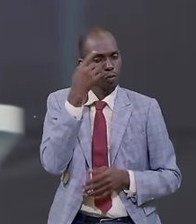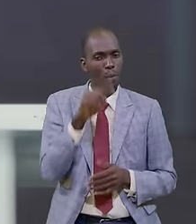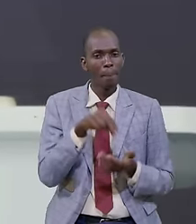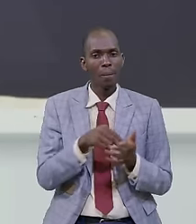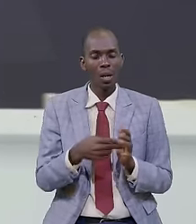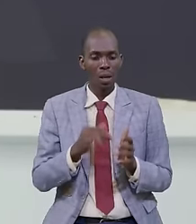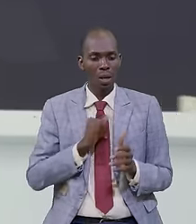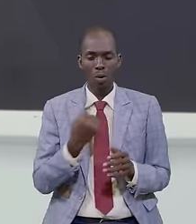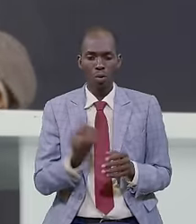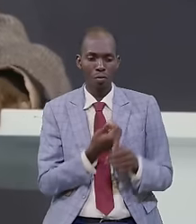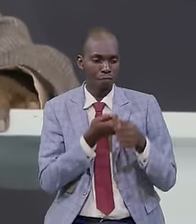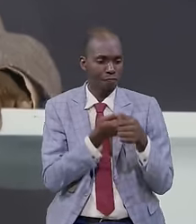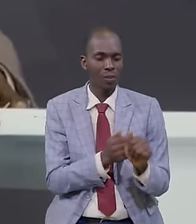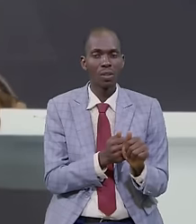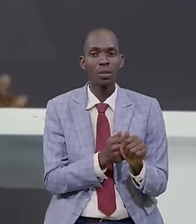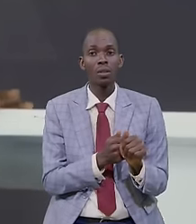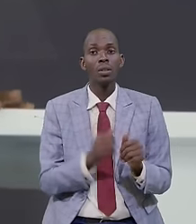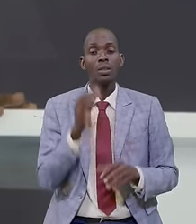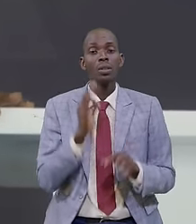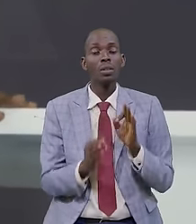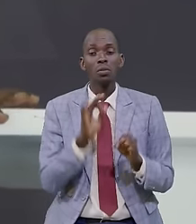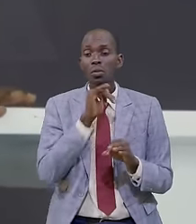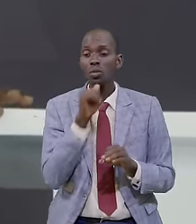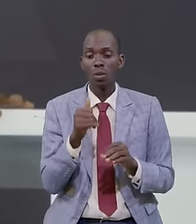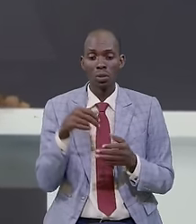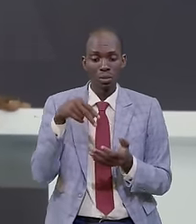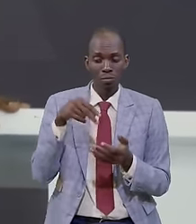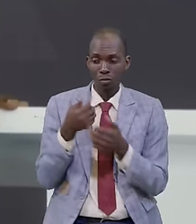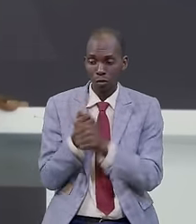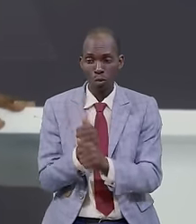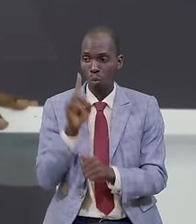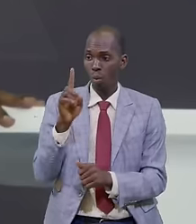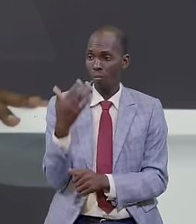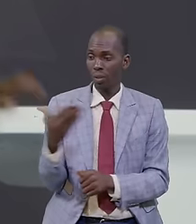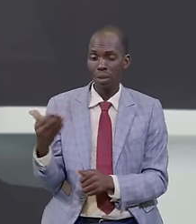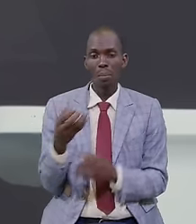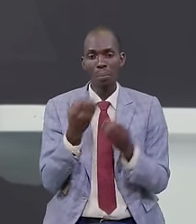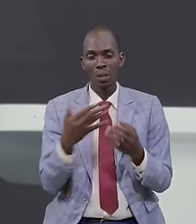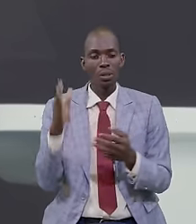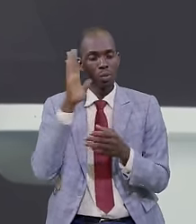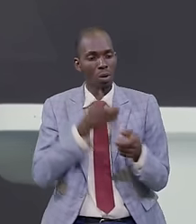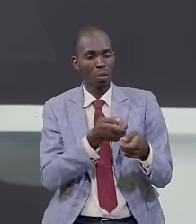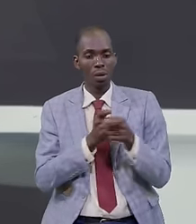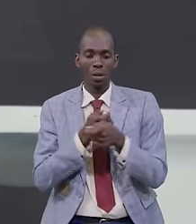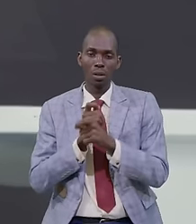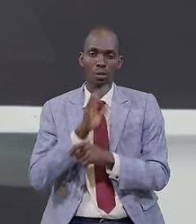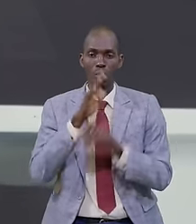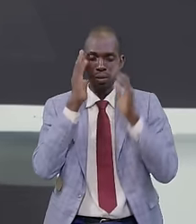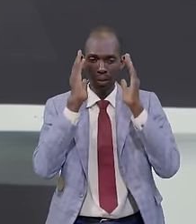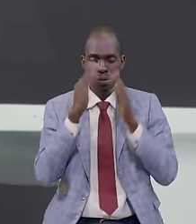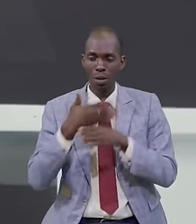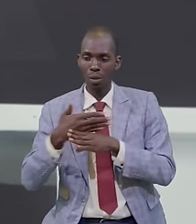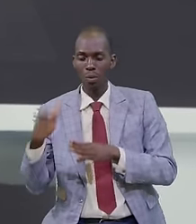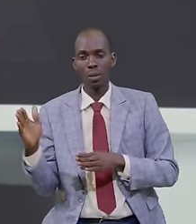every idea, every opinion, every cajoling will get you down. But you say, I